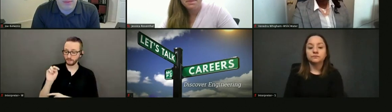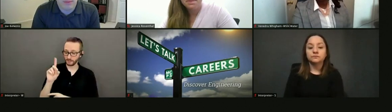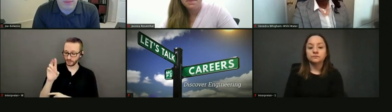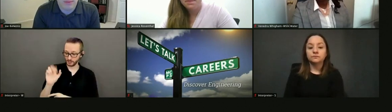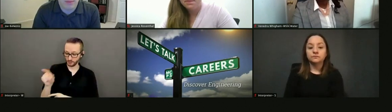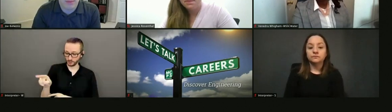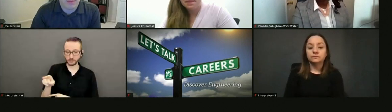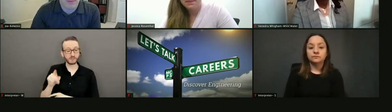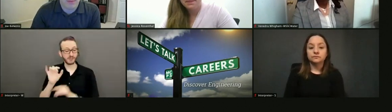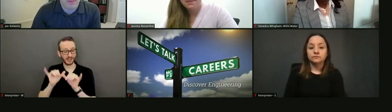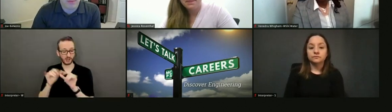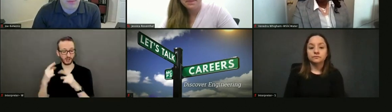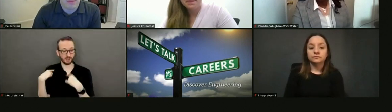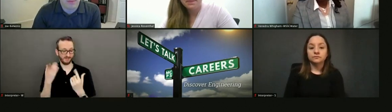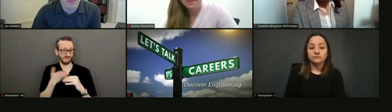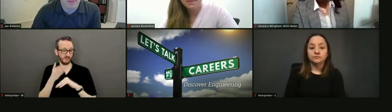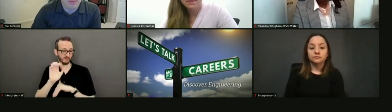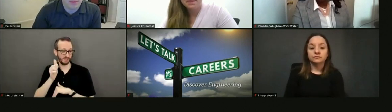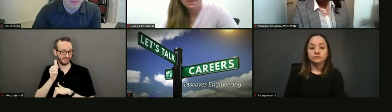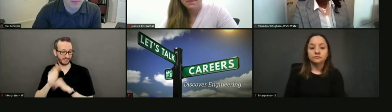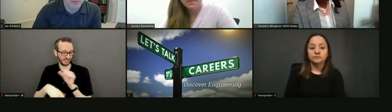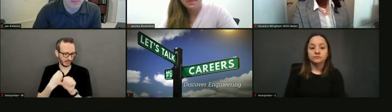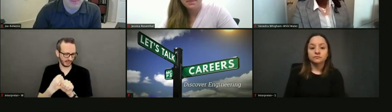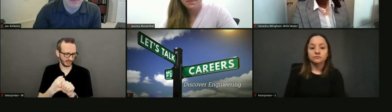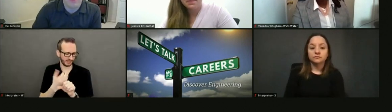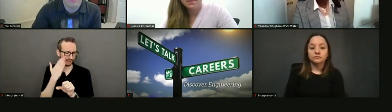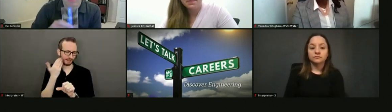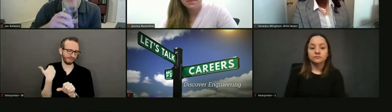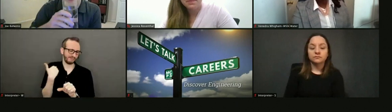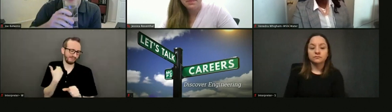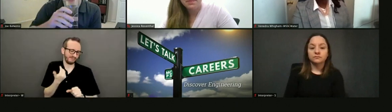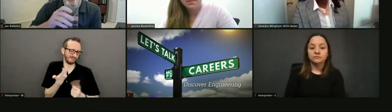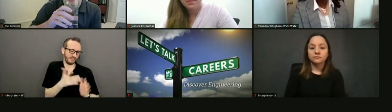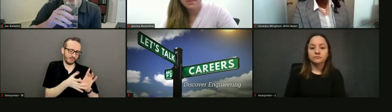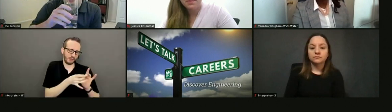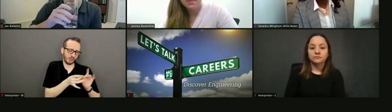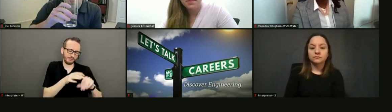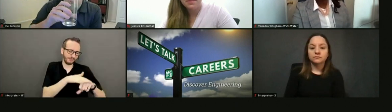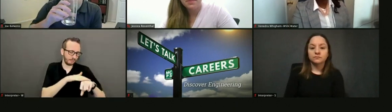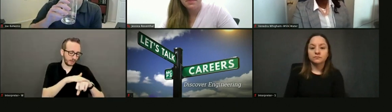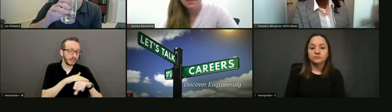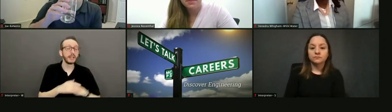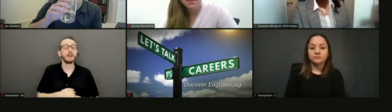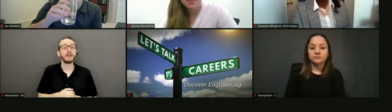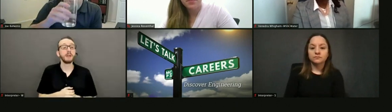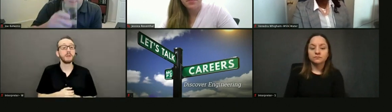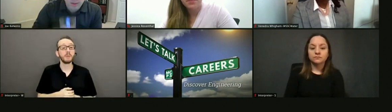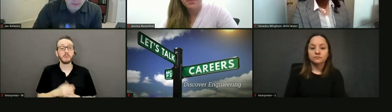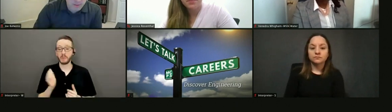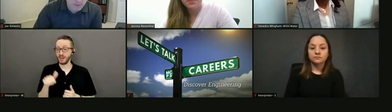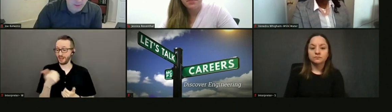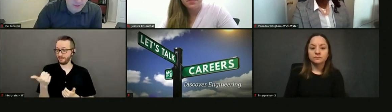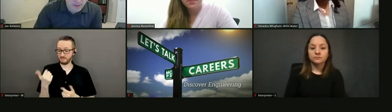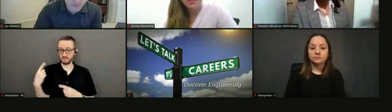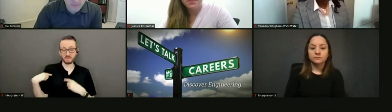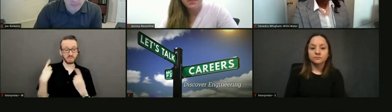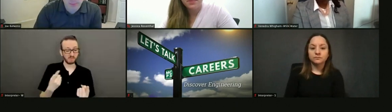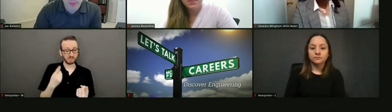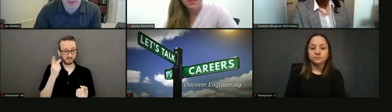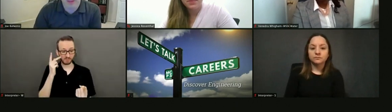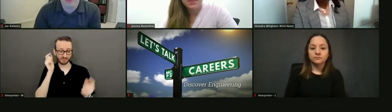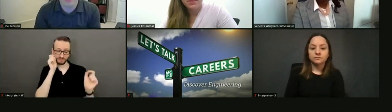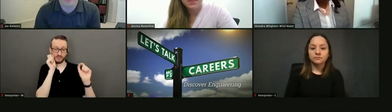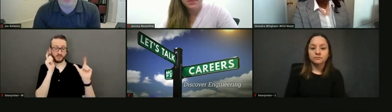for over 10 years. You mentioned this already briefly, but has there been anything else that has surprised you over the years in your career?